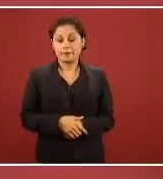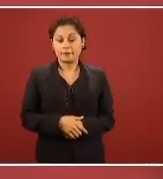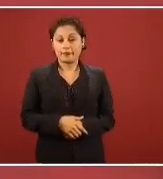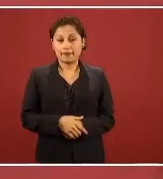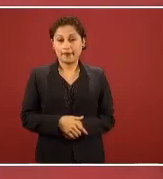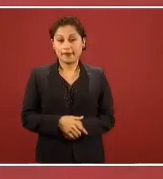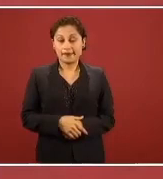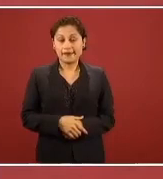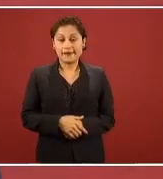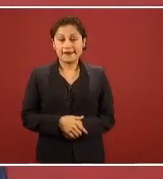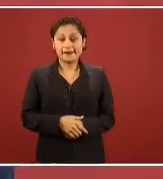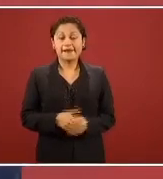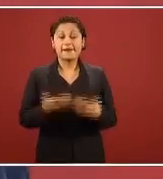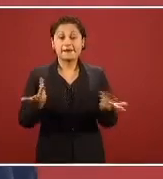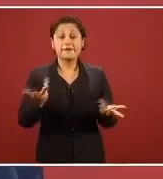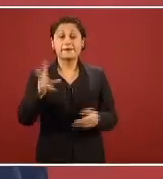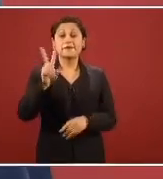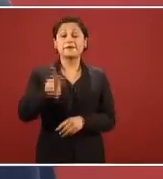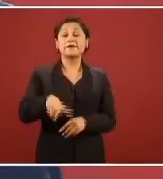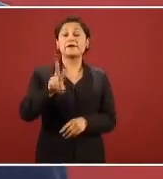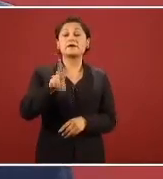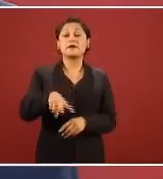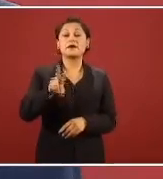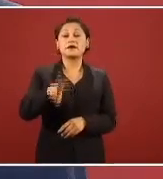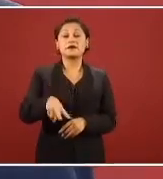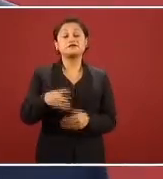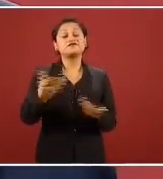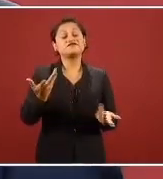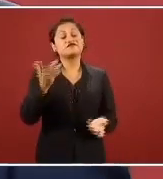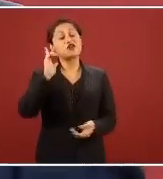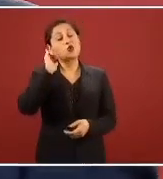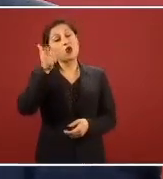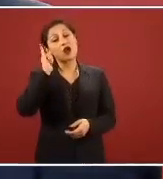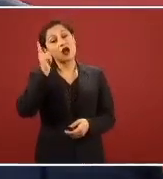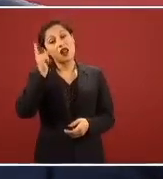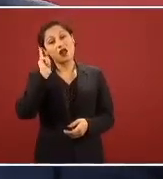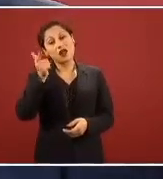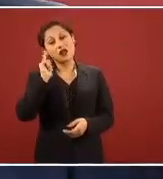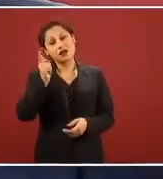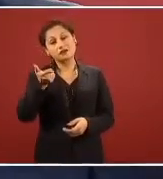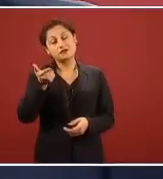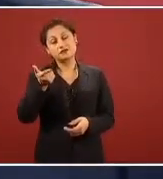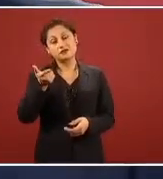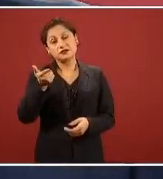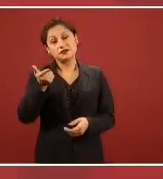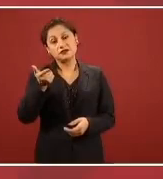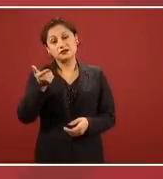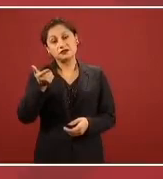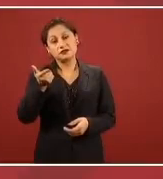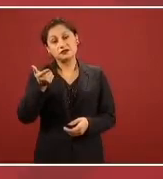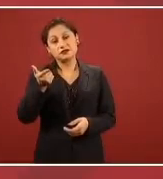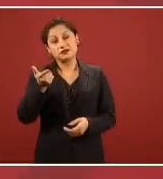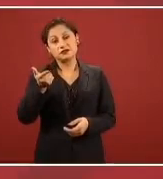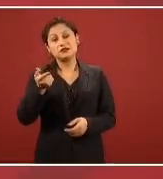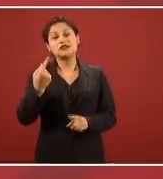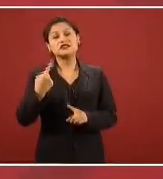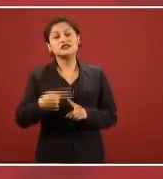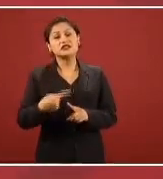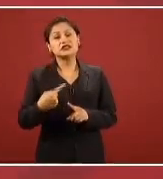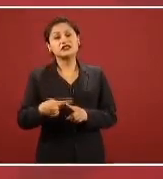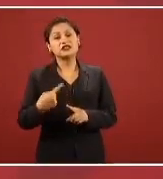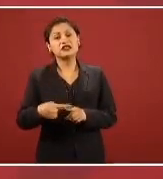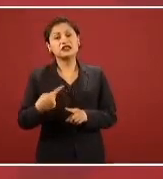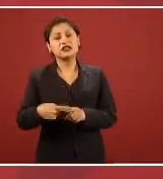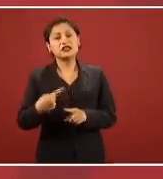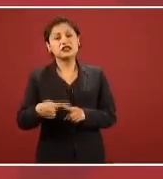Sería muy bueno que cuando menos informara ¿Quién pompó? Who's